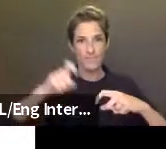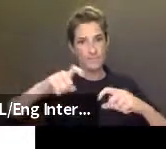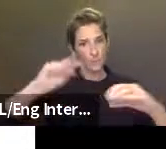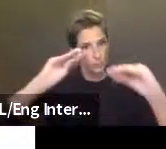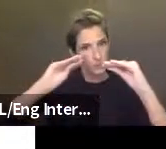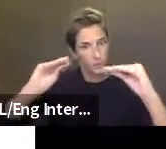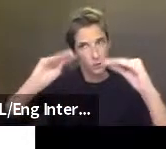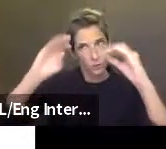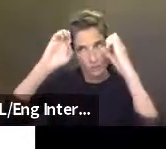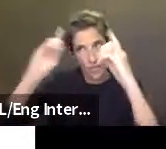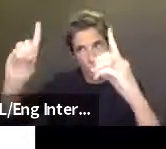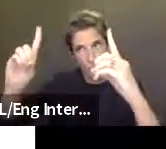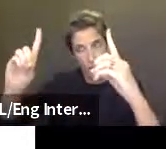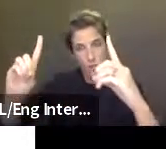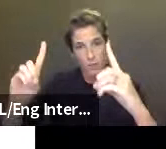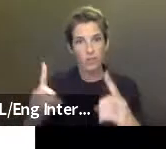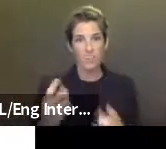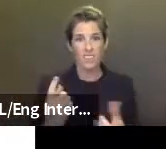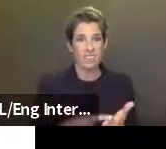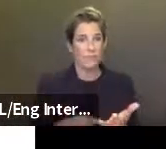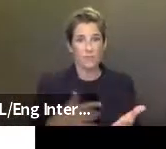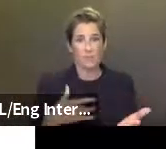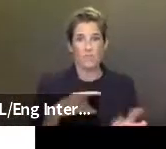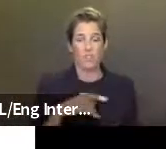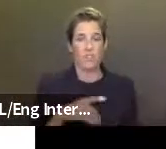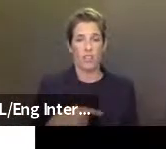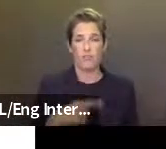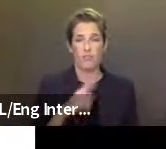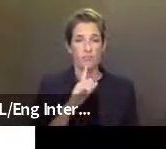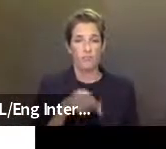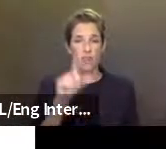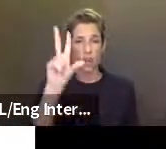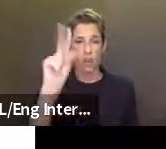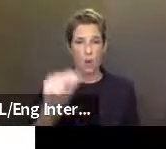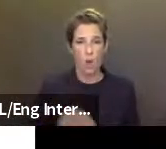no, and then often in dead-end terms, born this way.